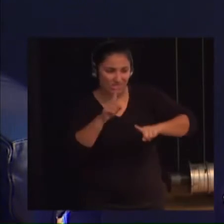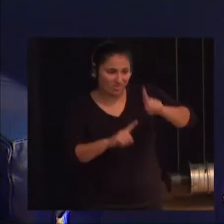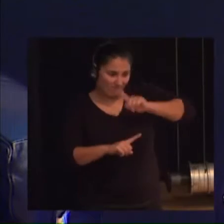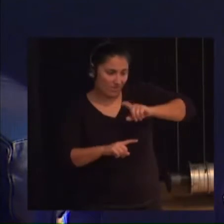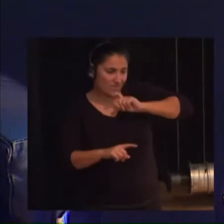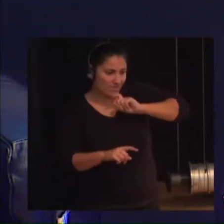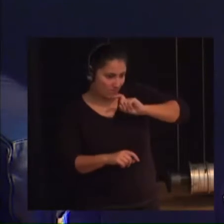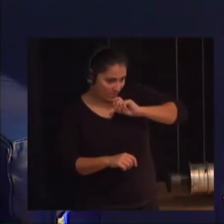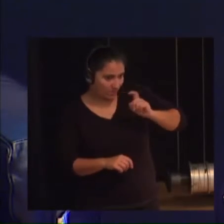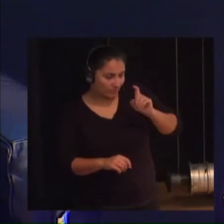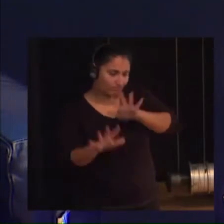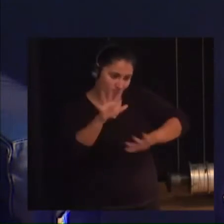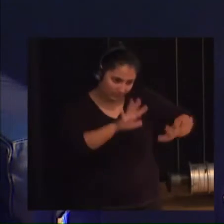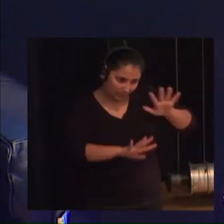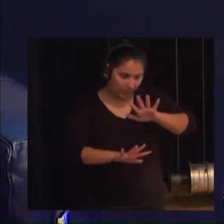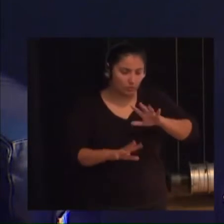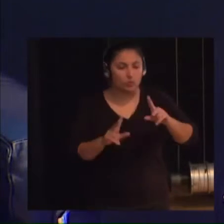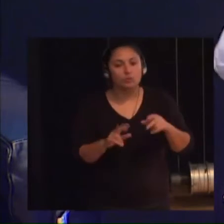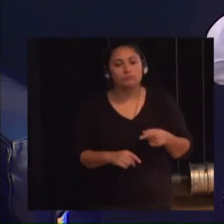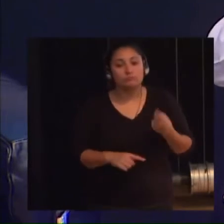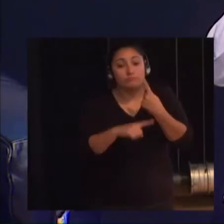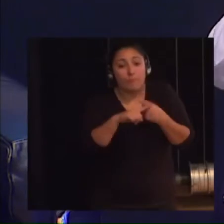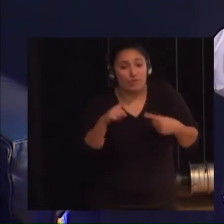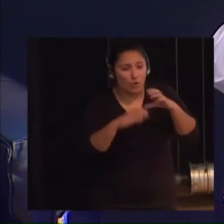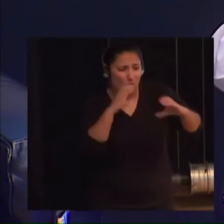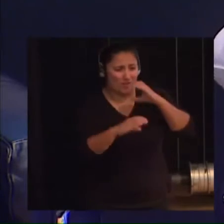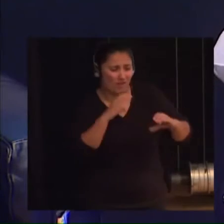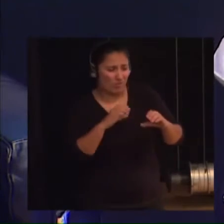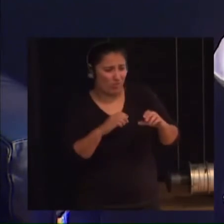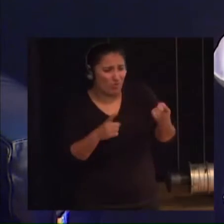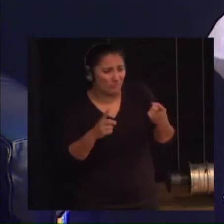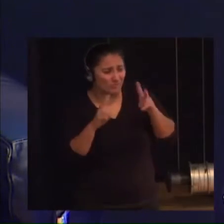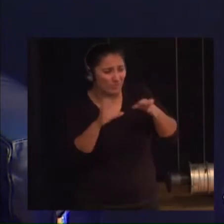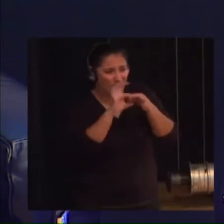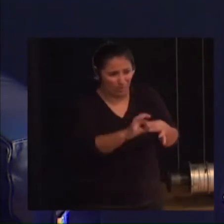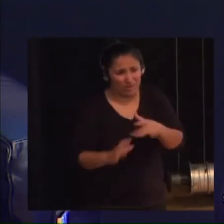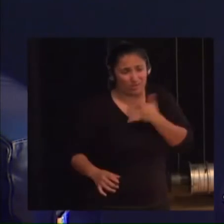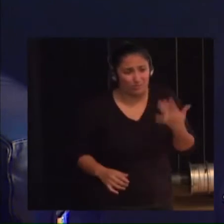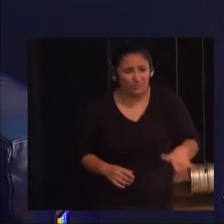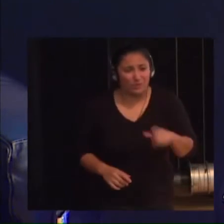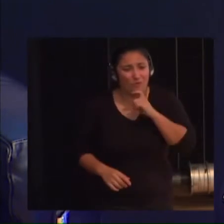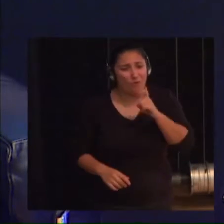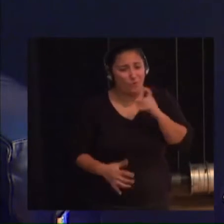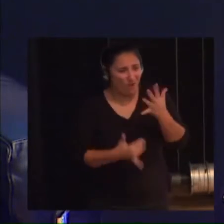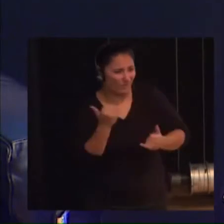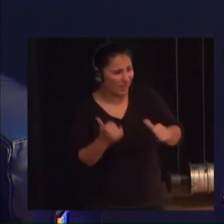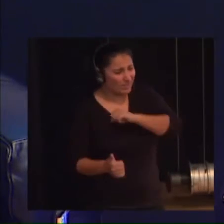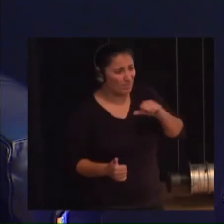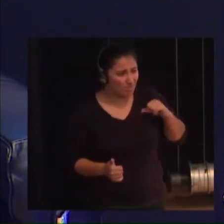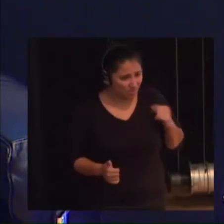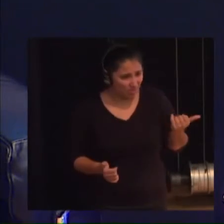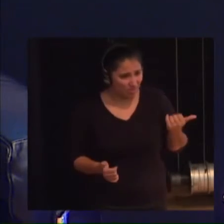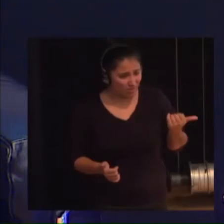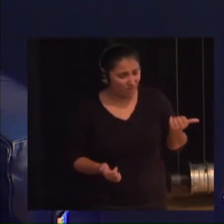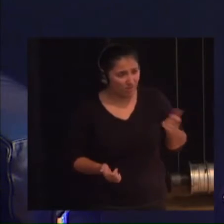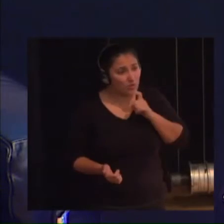reflective, analytical and independent? So just to give a reference to what we do at Alliance, because I think it's relevant in the context of this conversation, is we